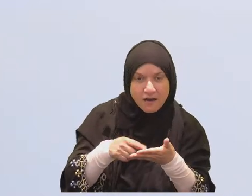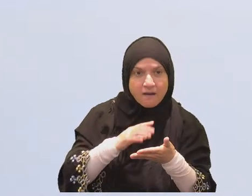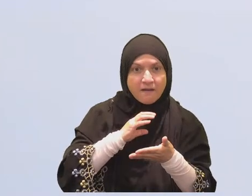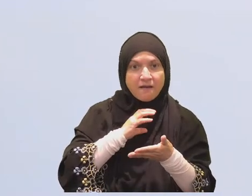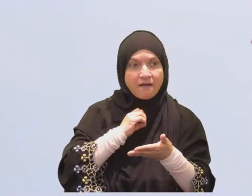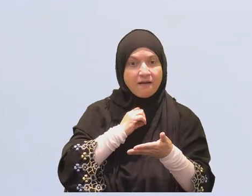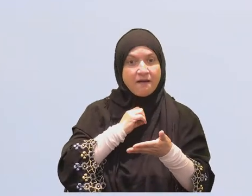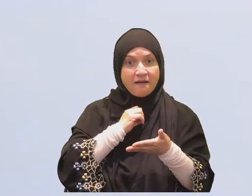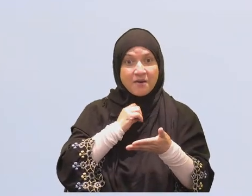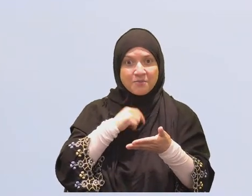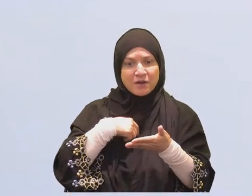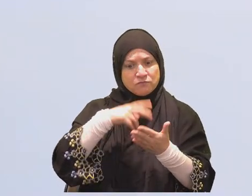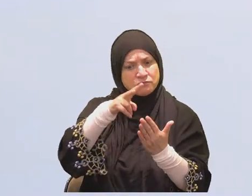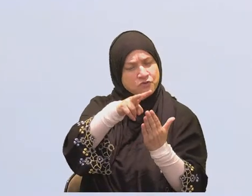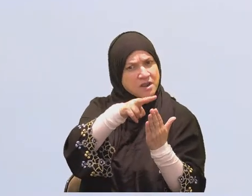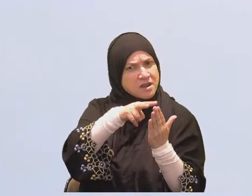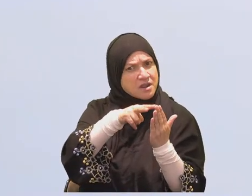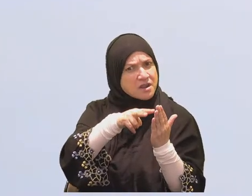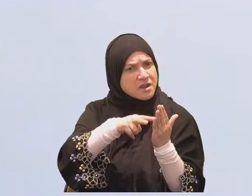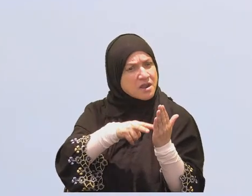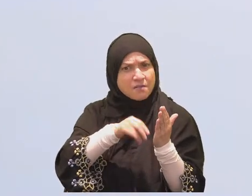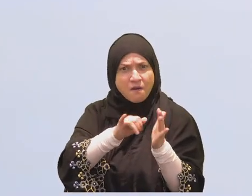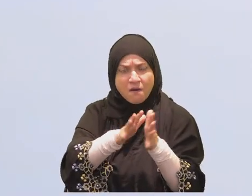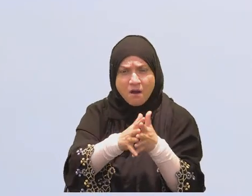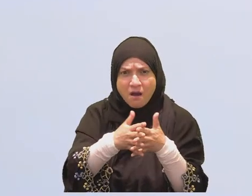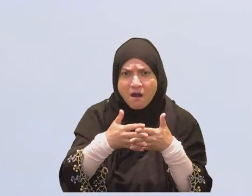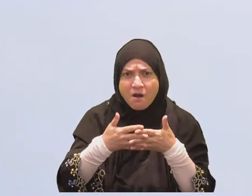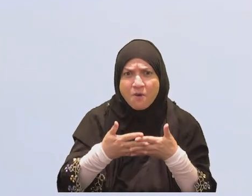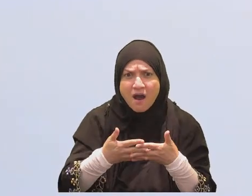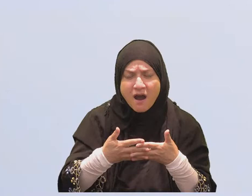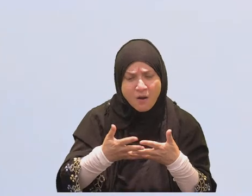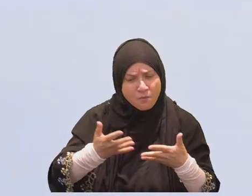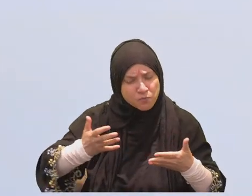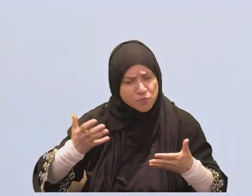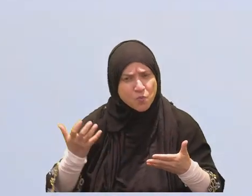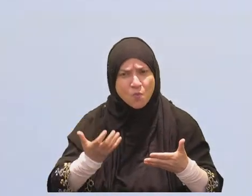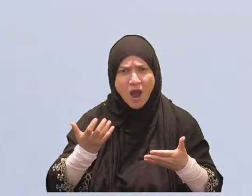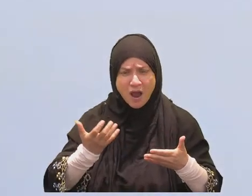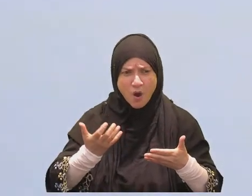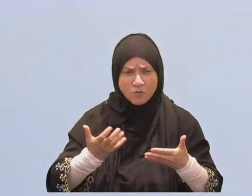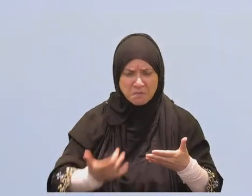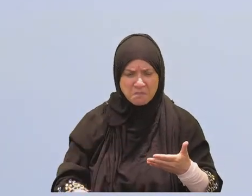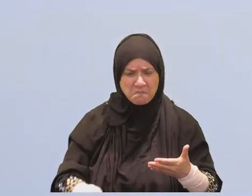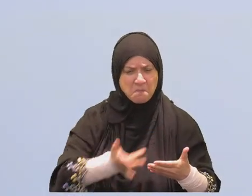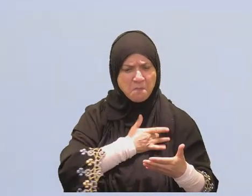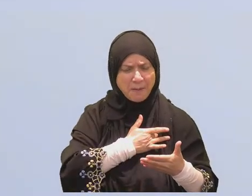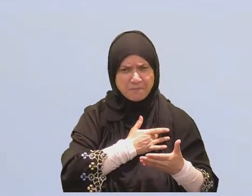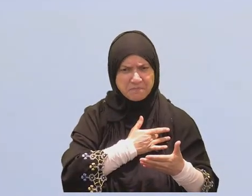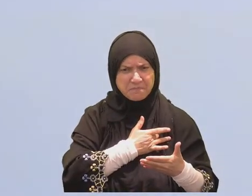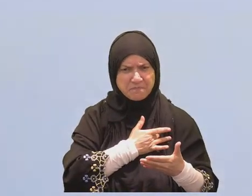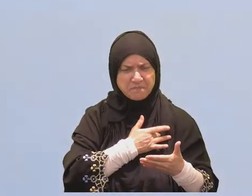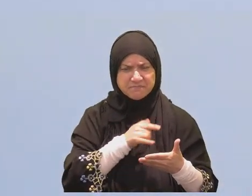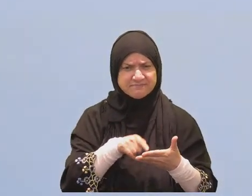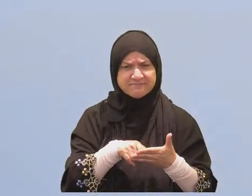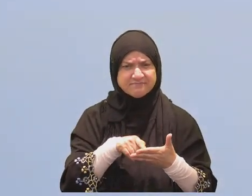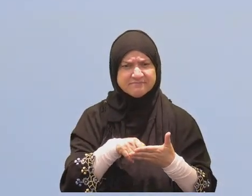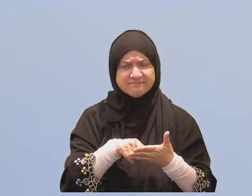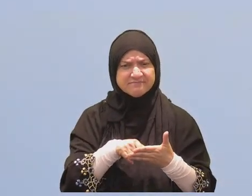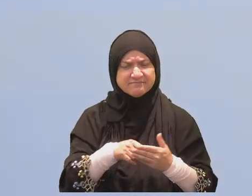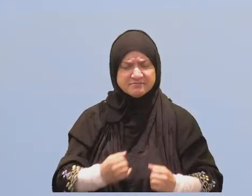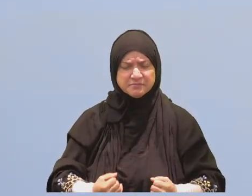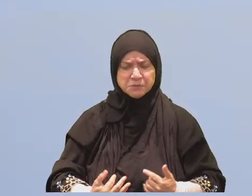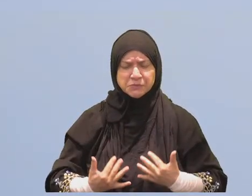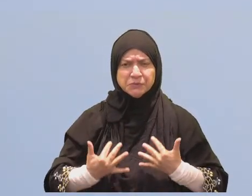words. Ar-Rahman, allam al-Qur'an, khalaq al-insana, allamhu al-bayan. So our Lord is